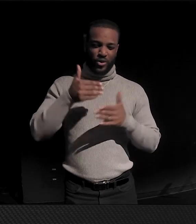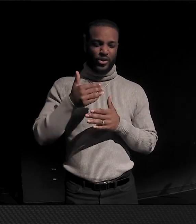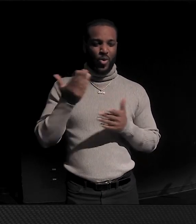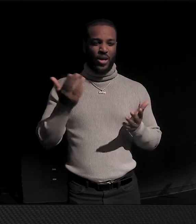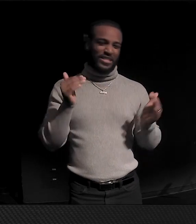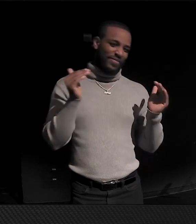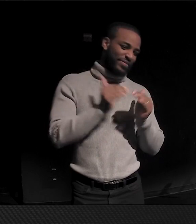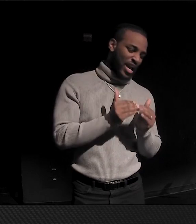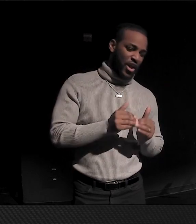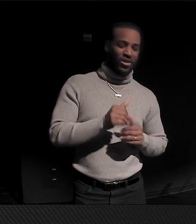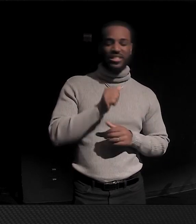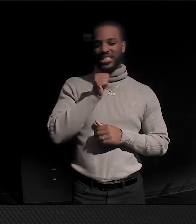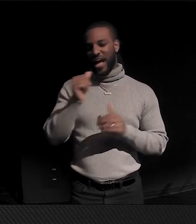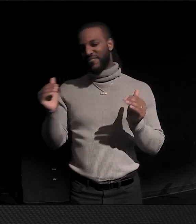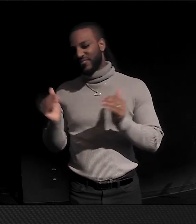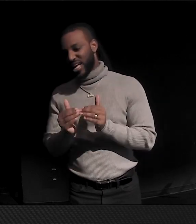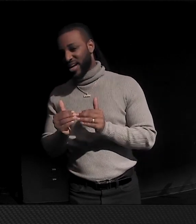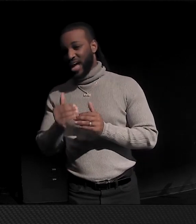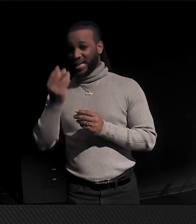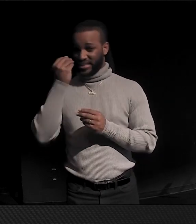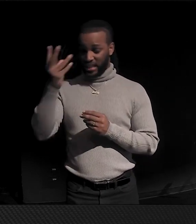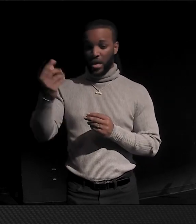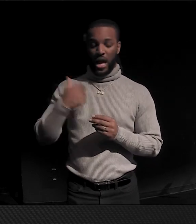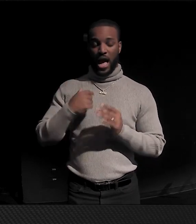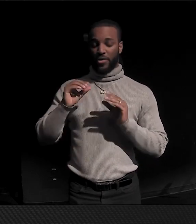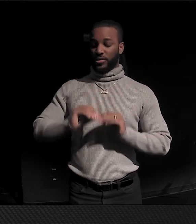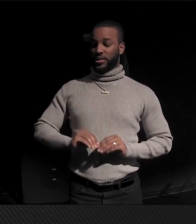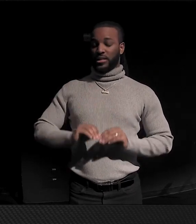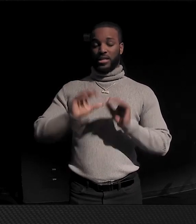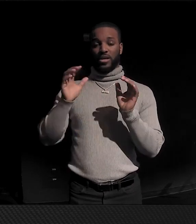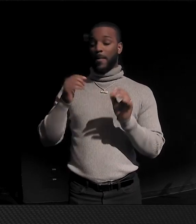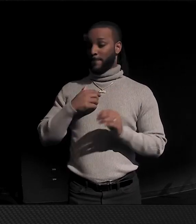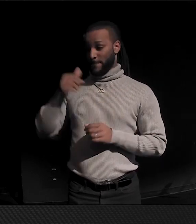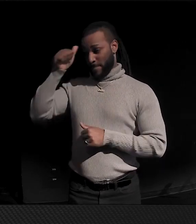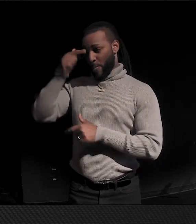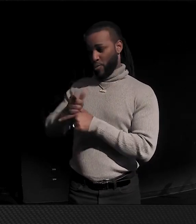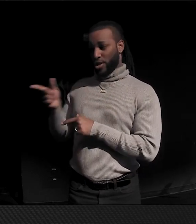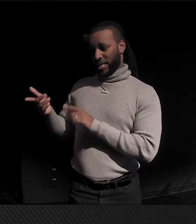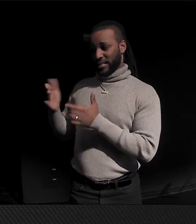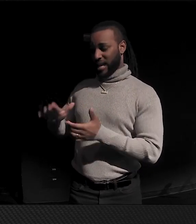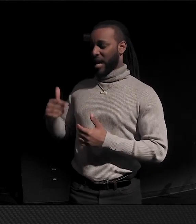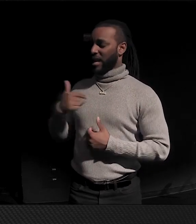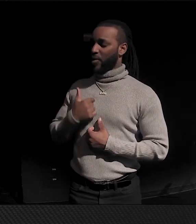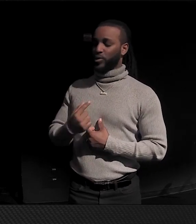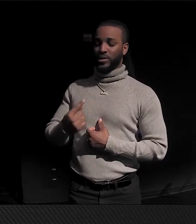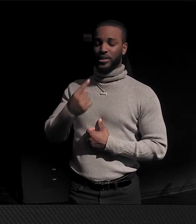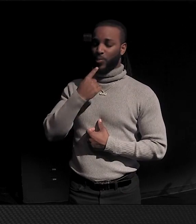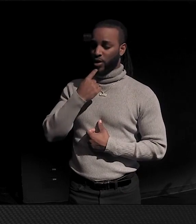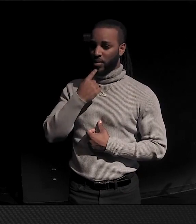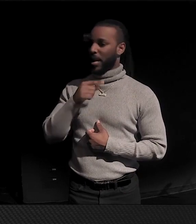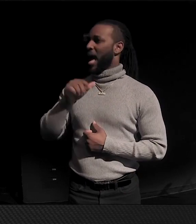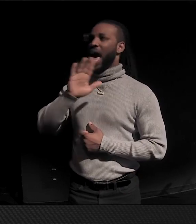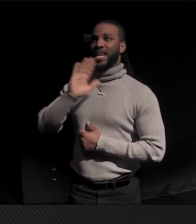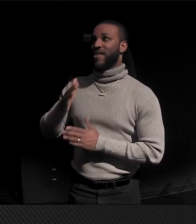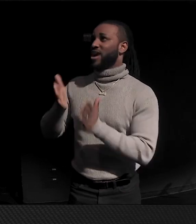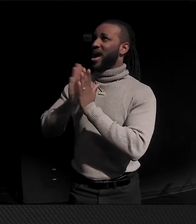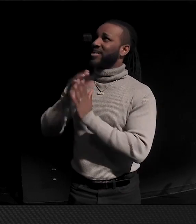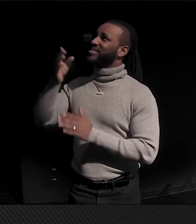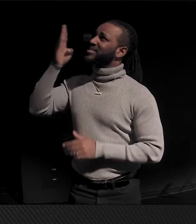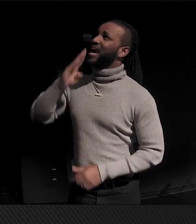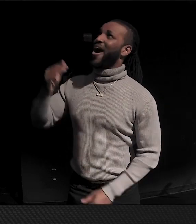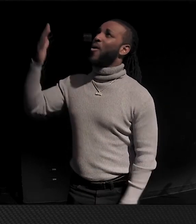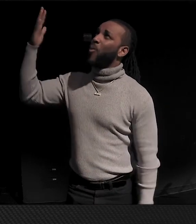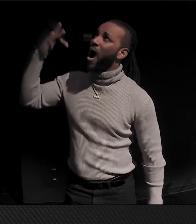not fair. I can tell you with clarity, I was bummed my brother Trey died, but I did not ask, is this fair? I did not ask,